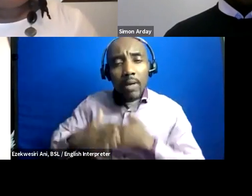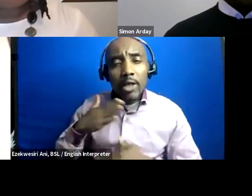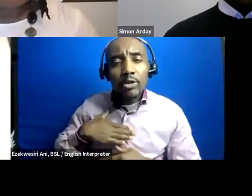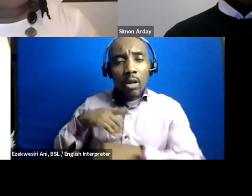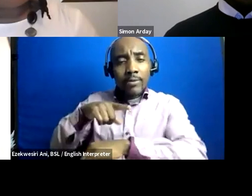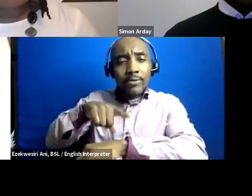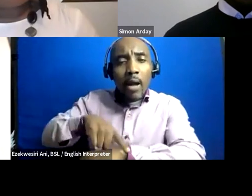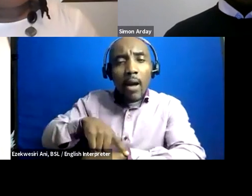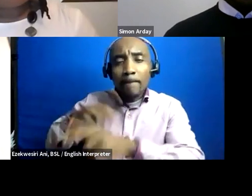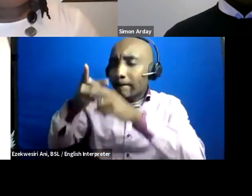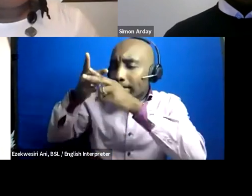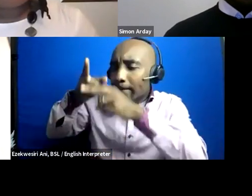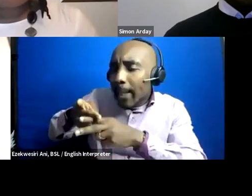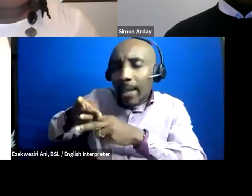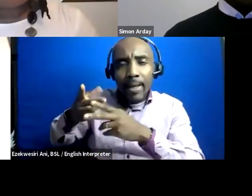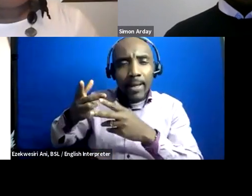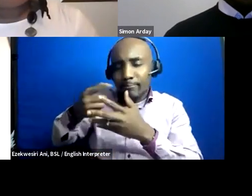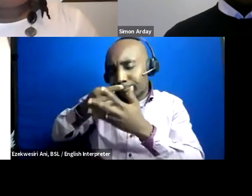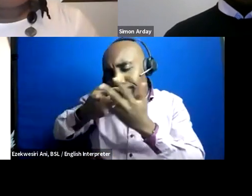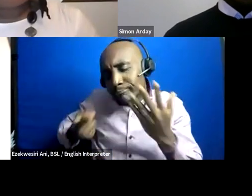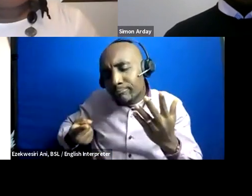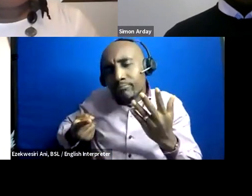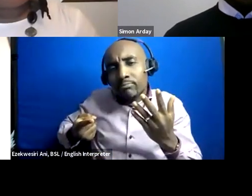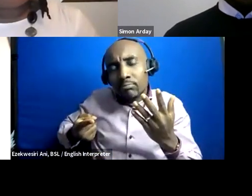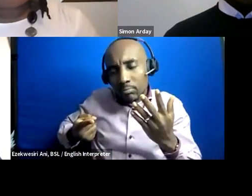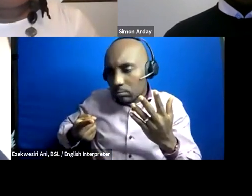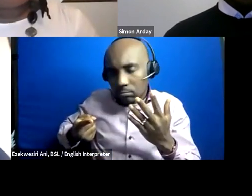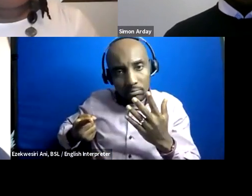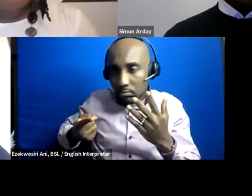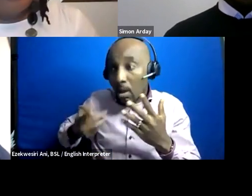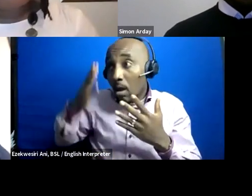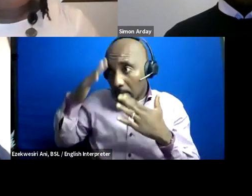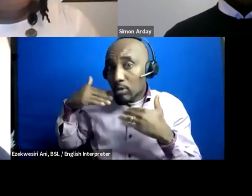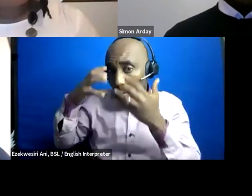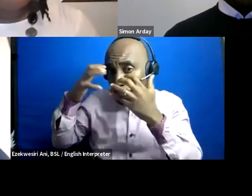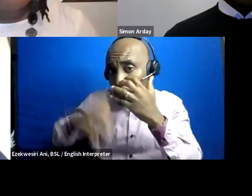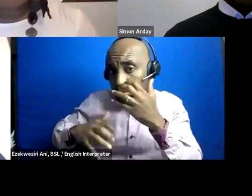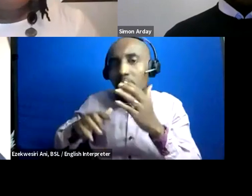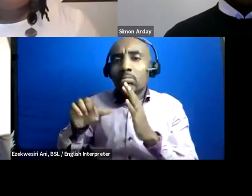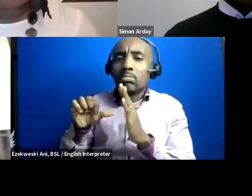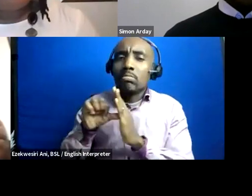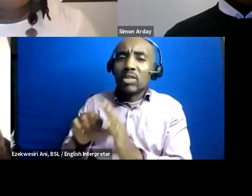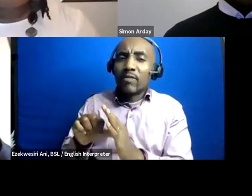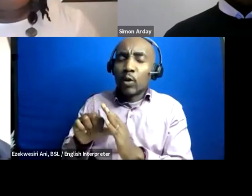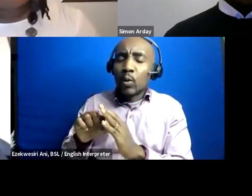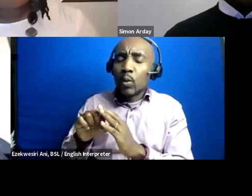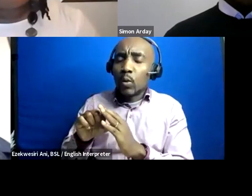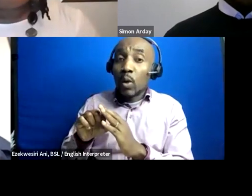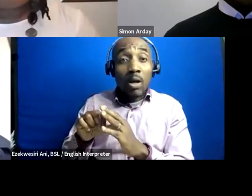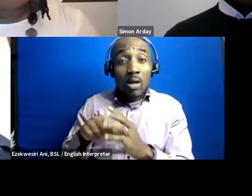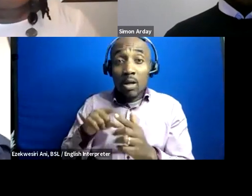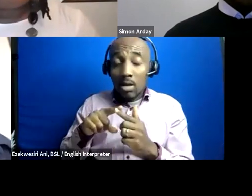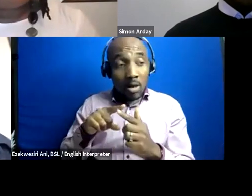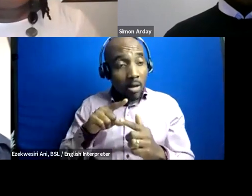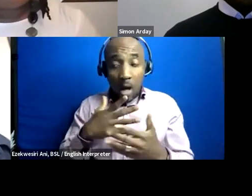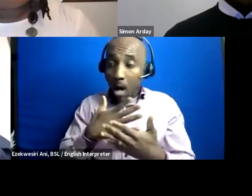time, care. It's a difficult experience to go through, and it's painful to watch a loved one